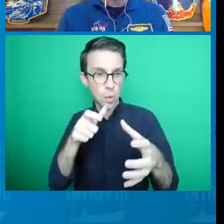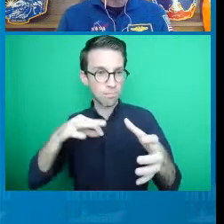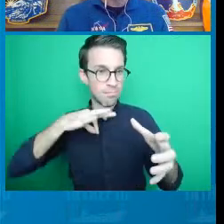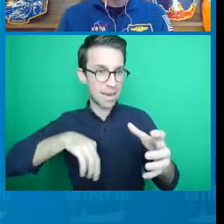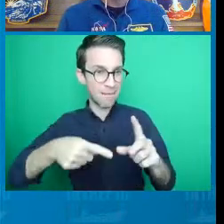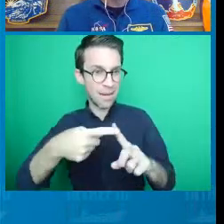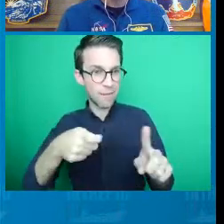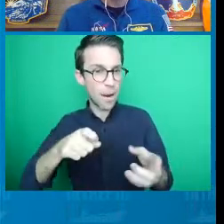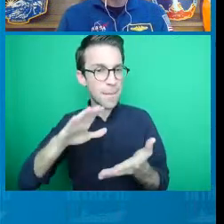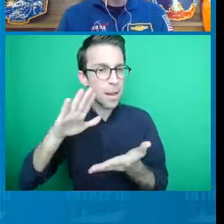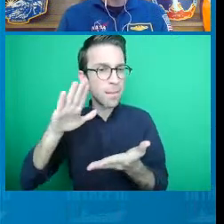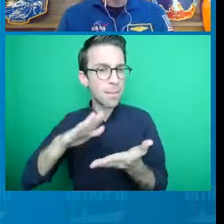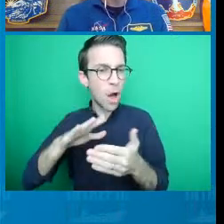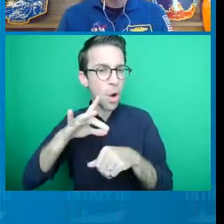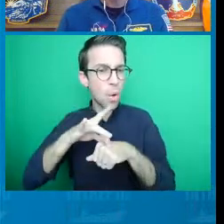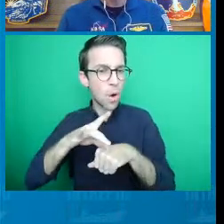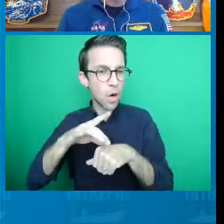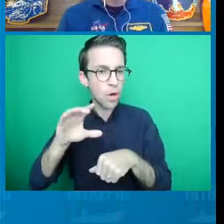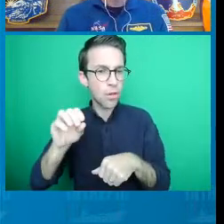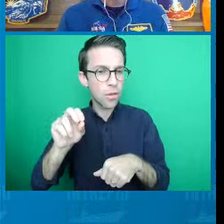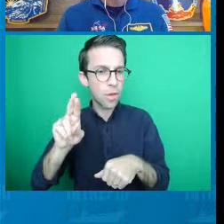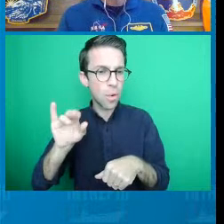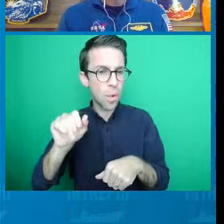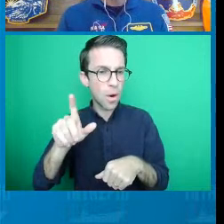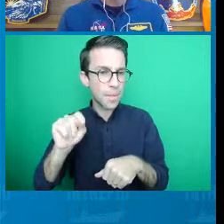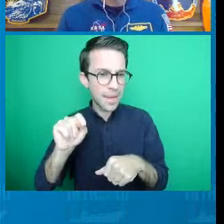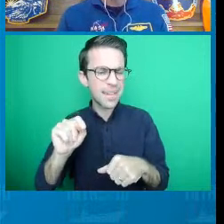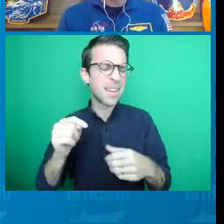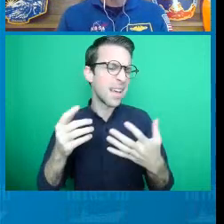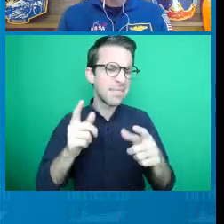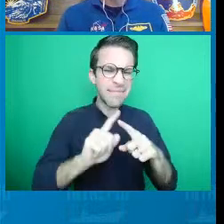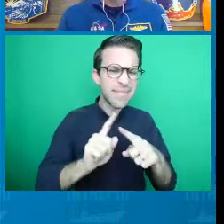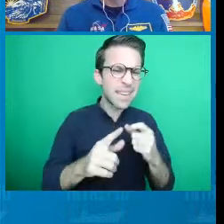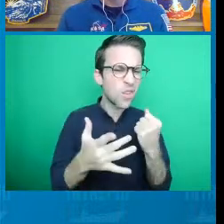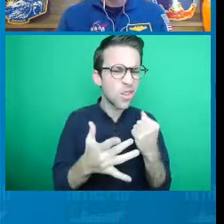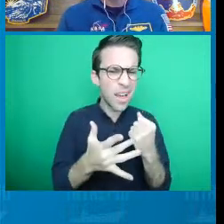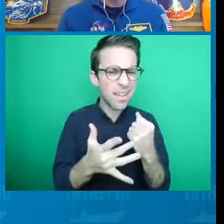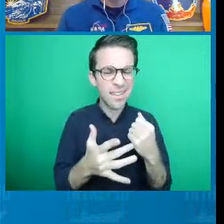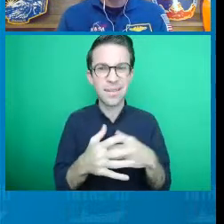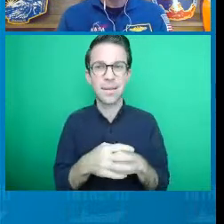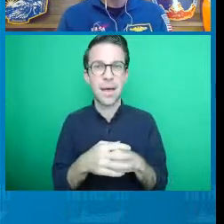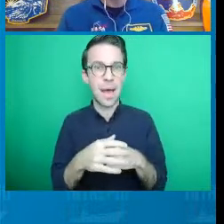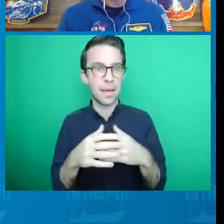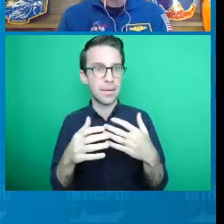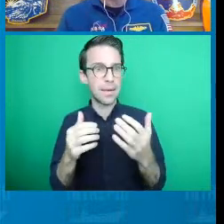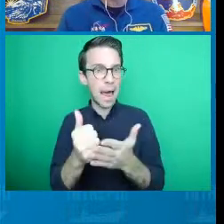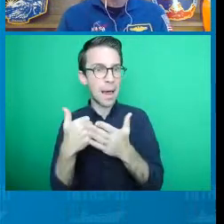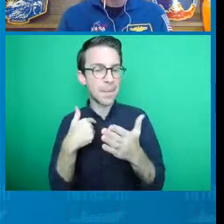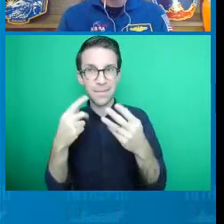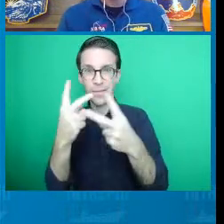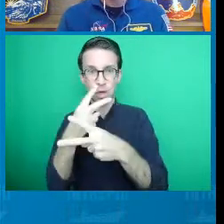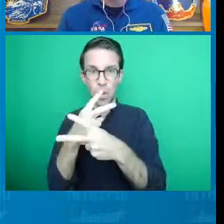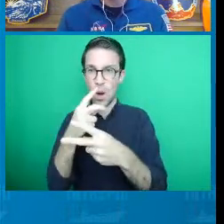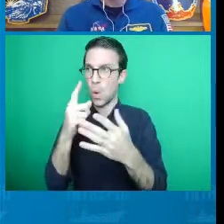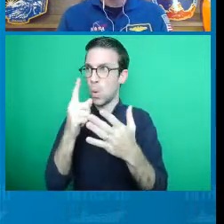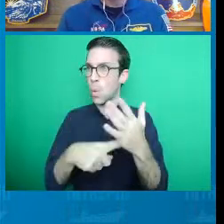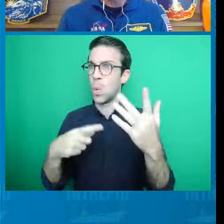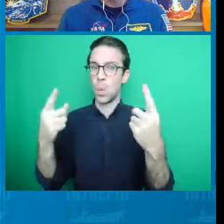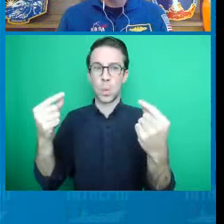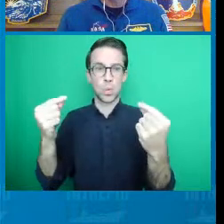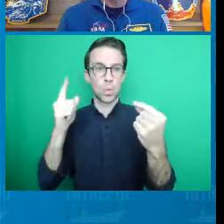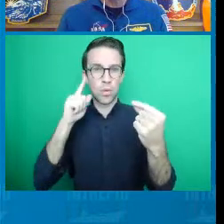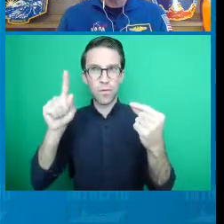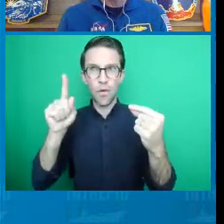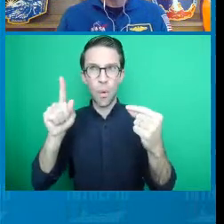really figure out what we can do there for civilization as a whole, in addition to what we do through the government